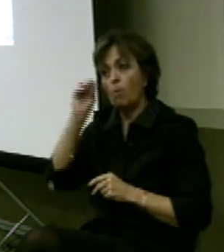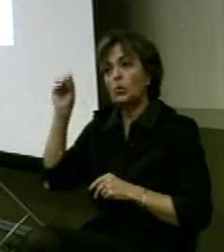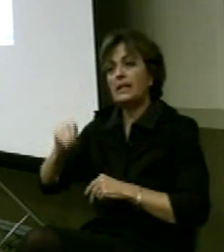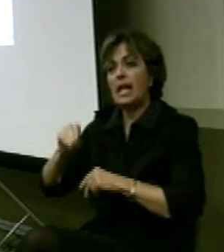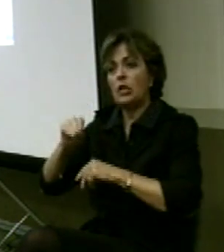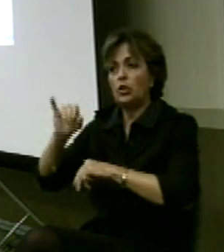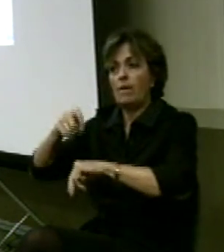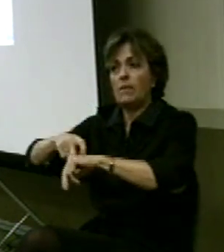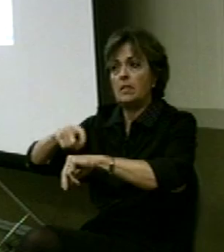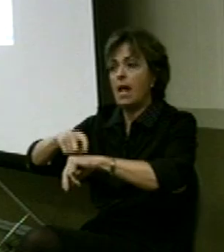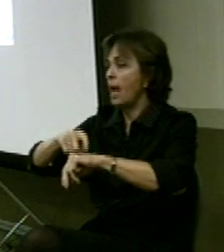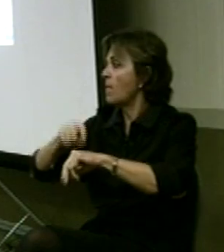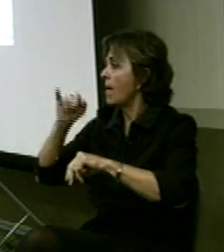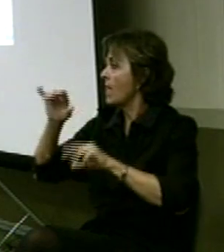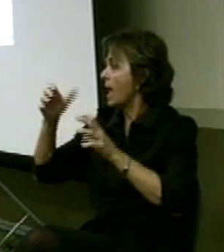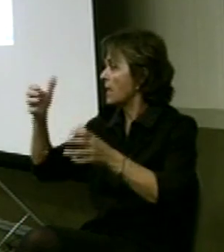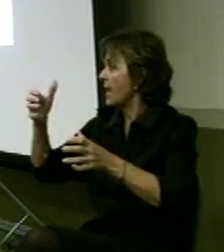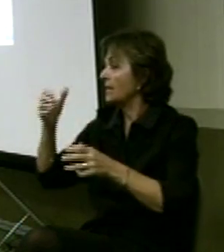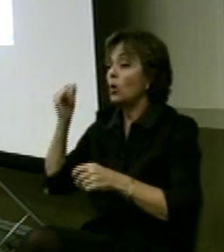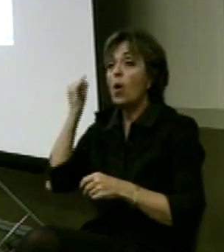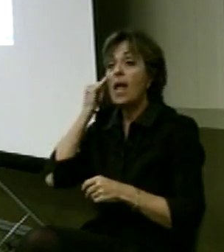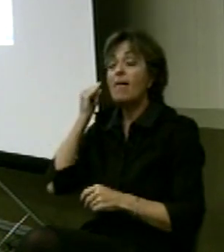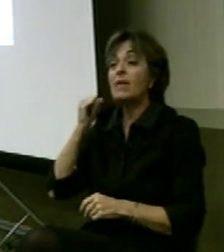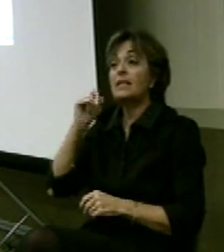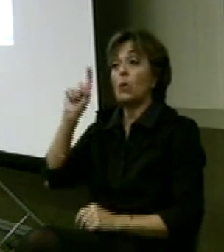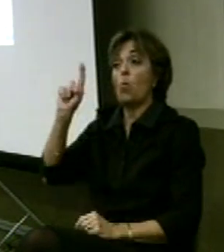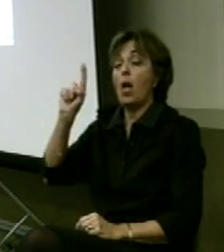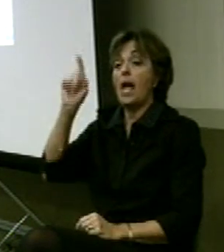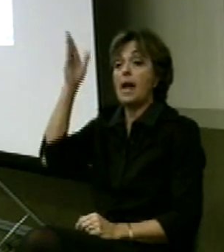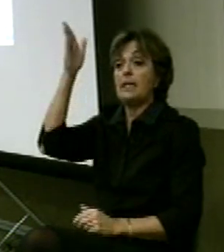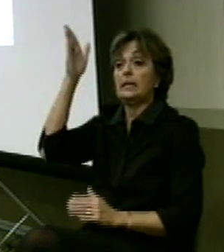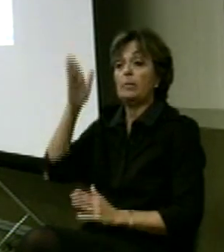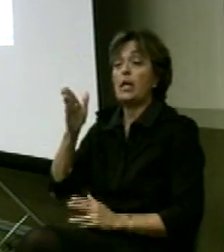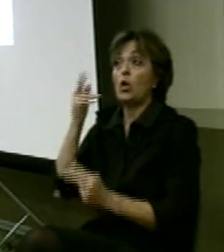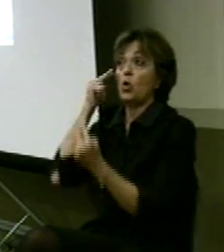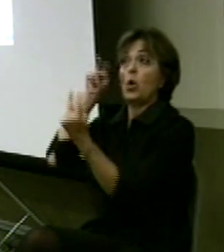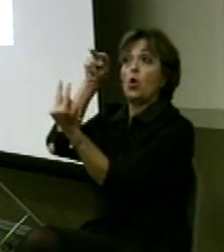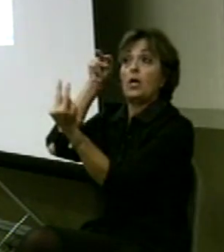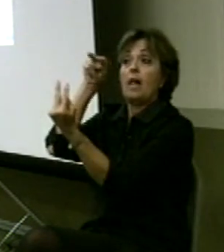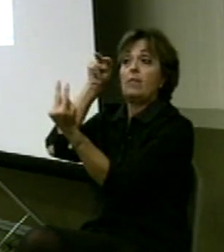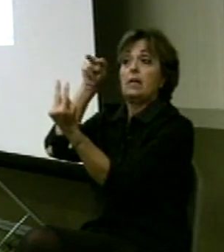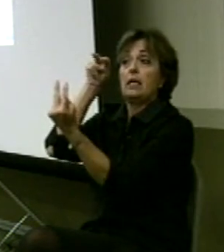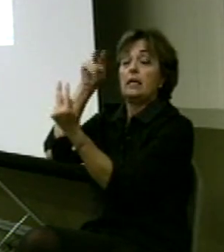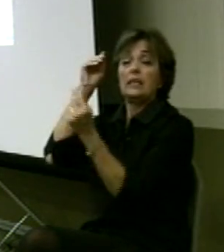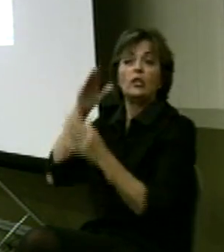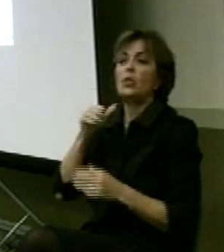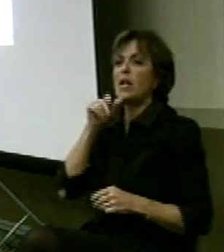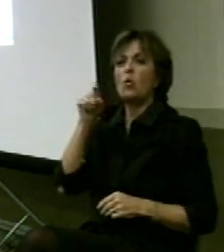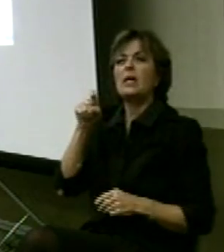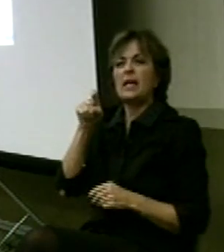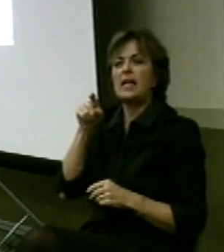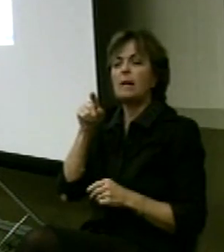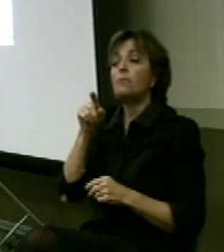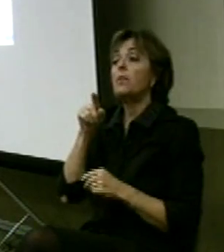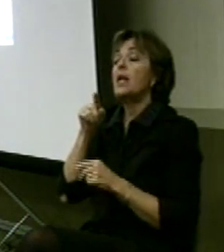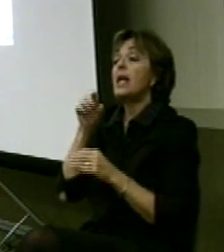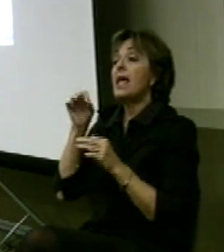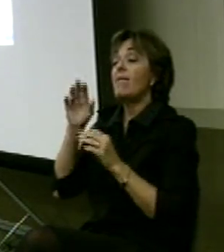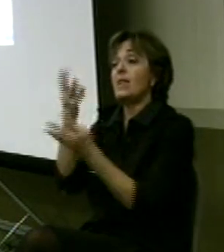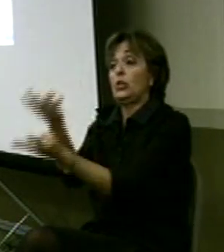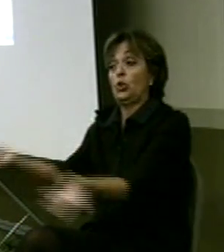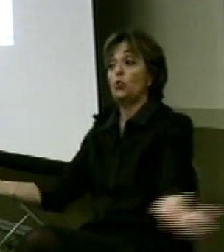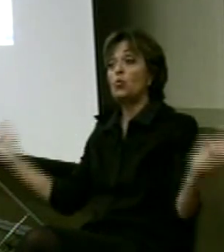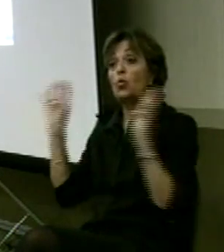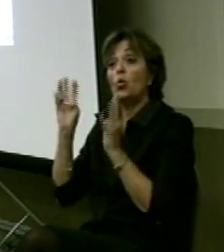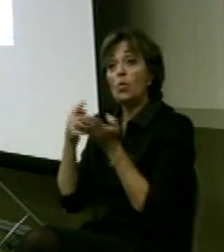percentage of the time of that class. So if it's a one speaker, they're looking at the teacher, they don't need it, they're using the,